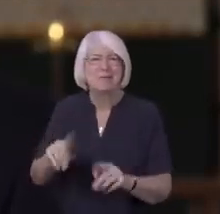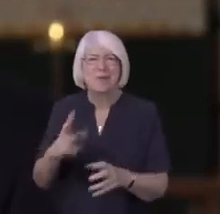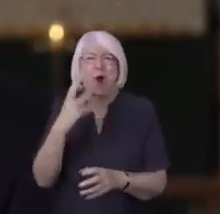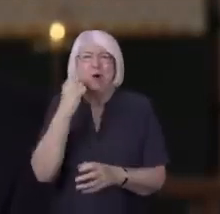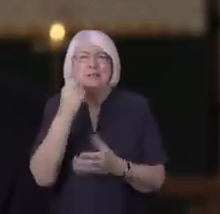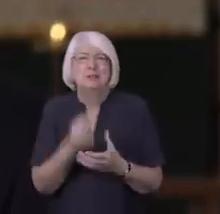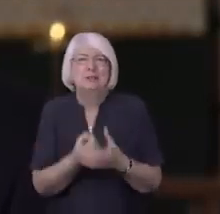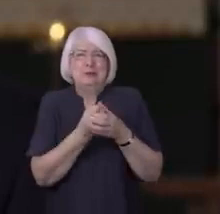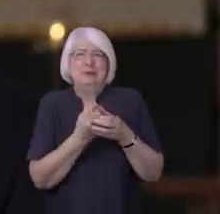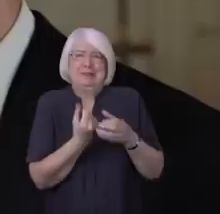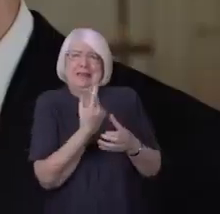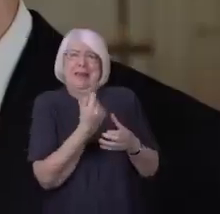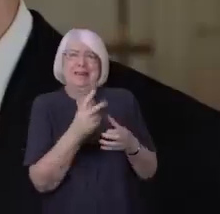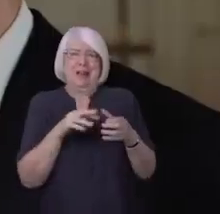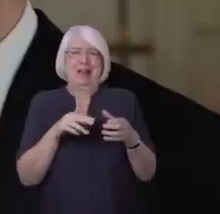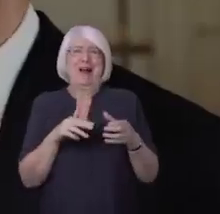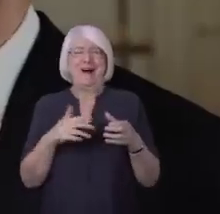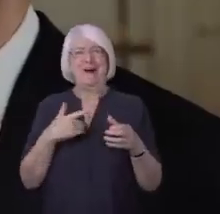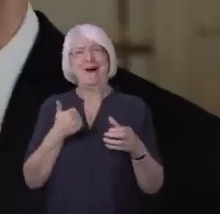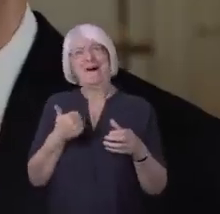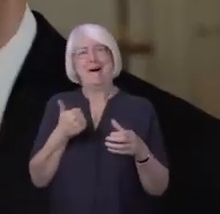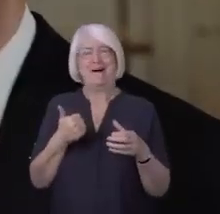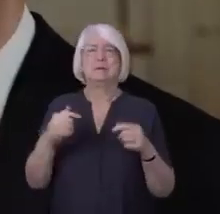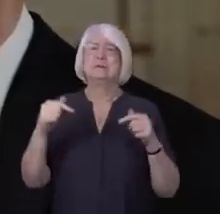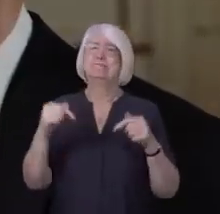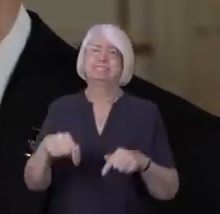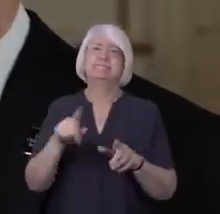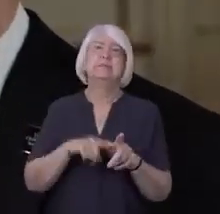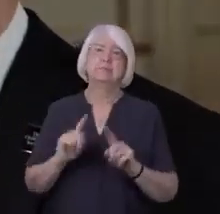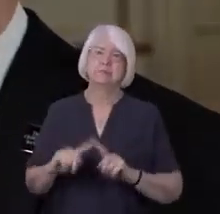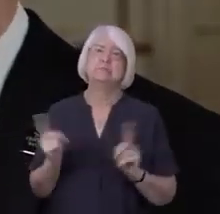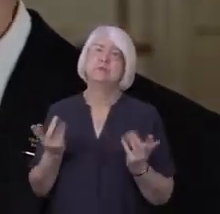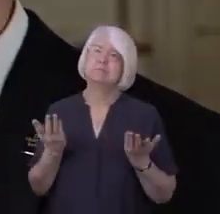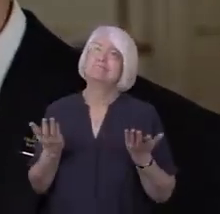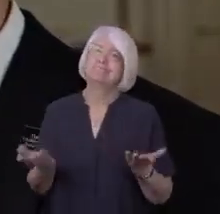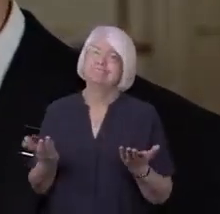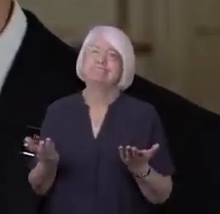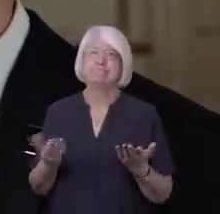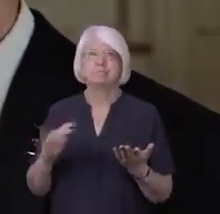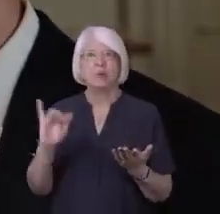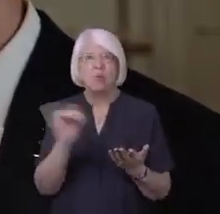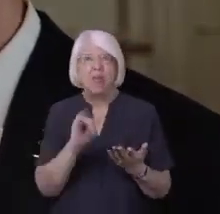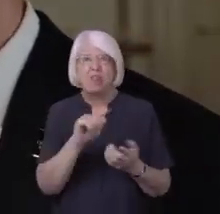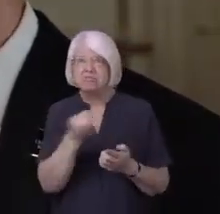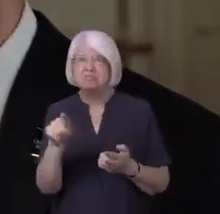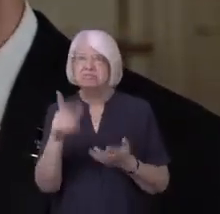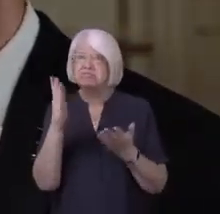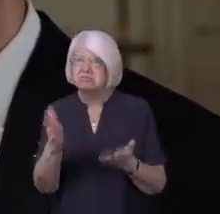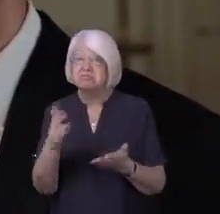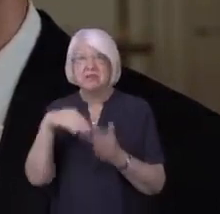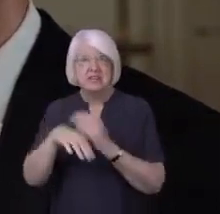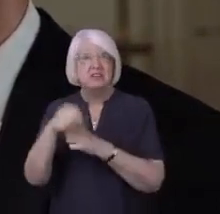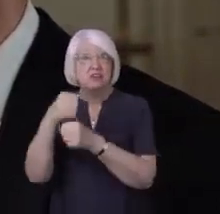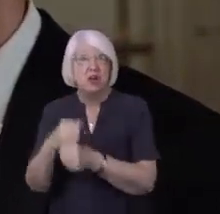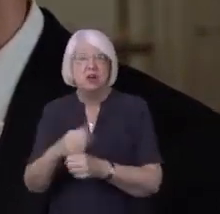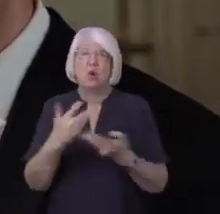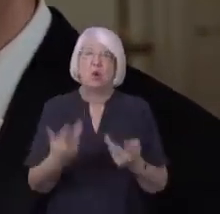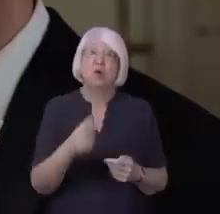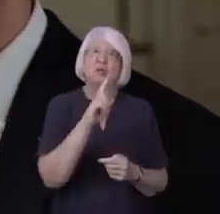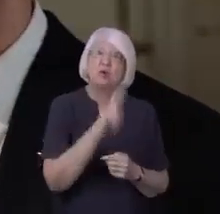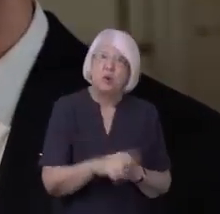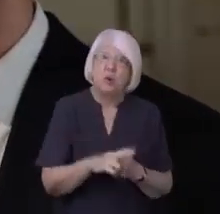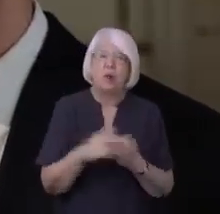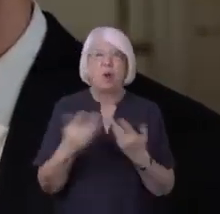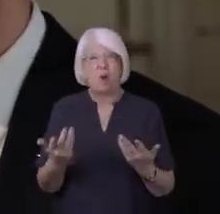warmth and light and hope. But Christingle's going to be different this year. Whether your service is in a church or a school, or whether